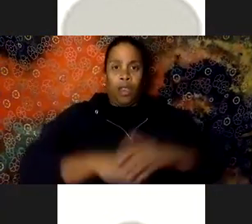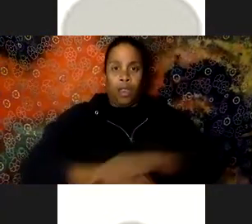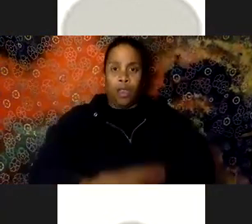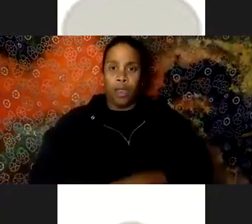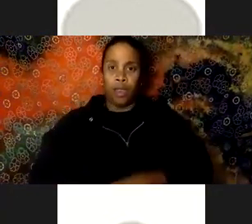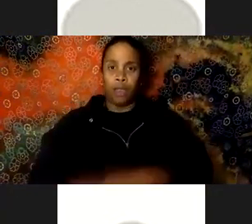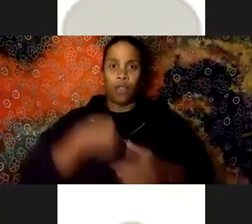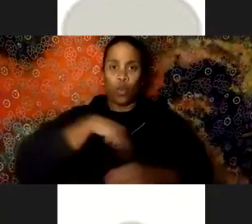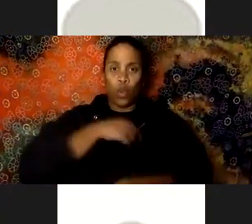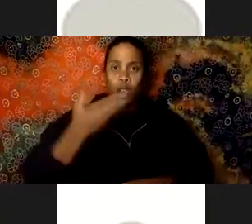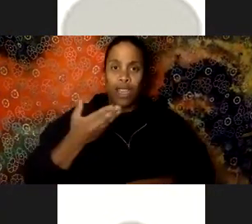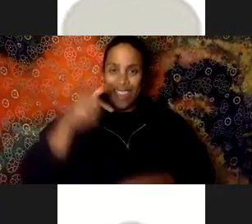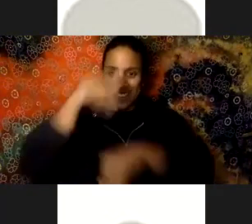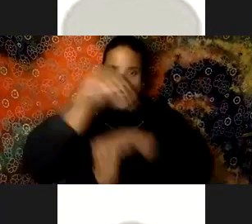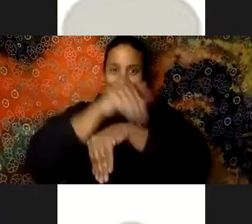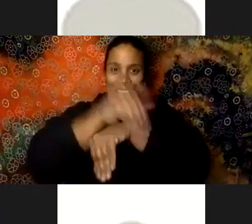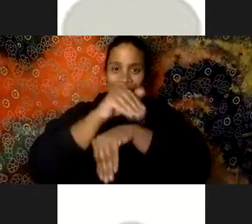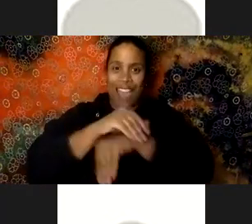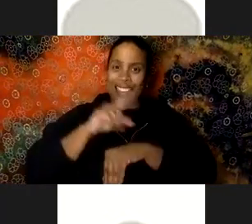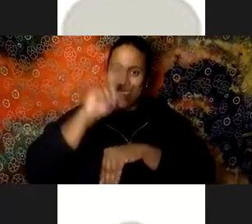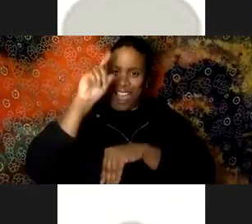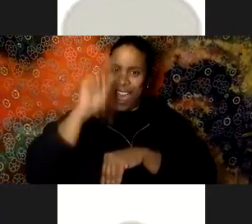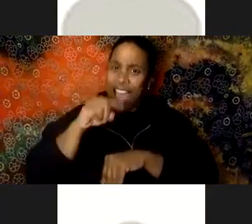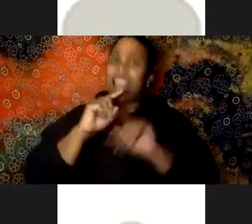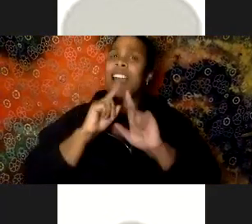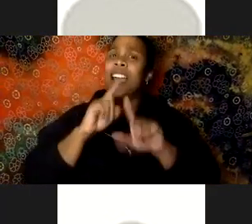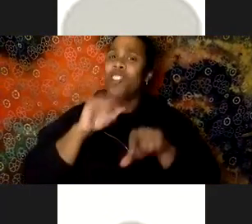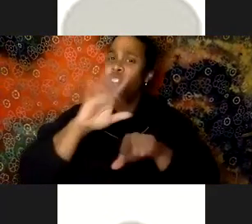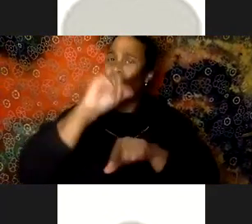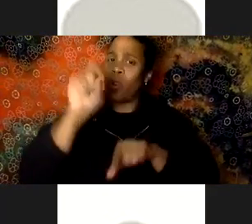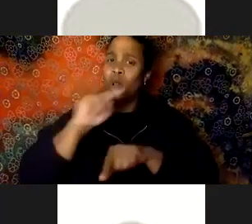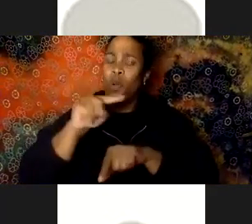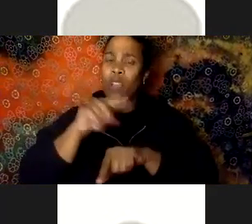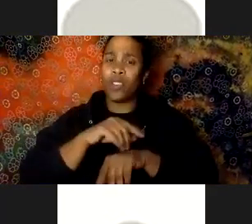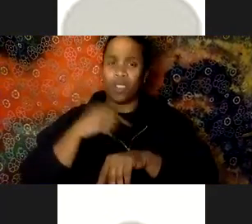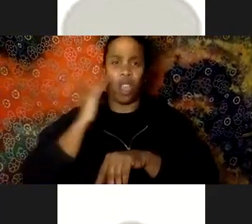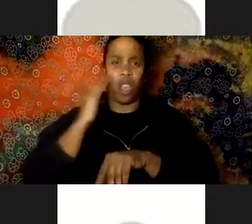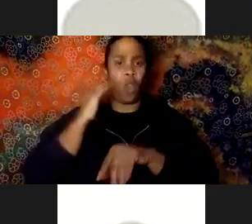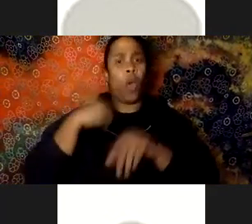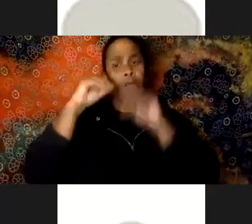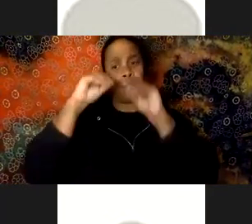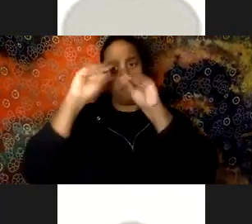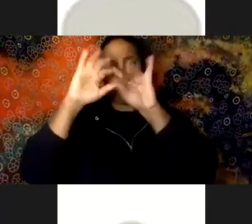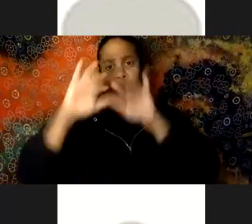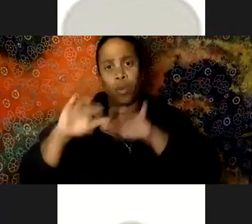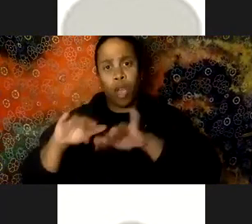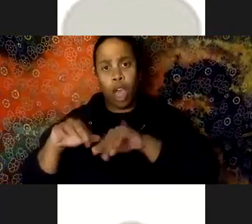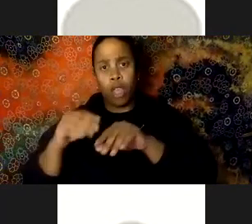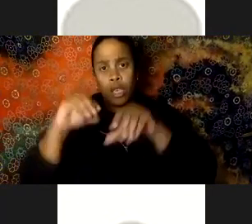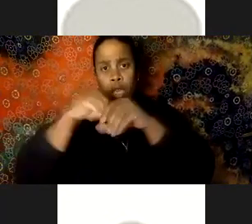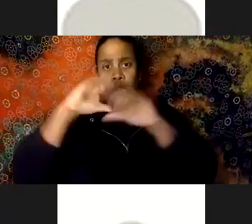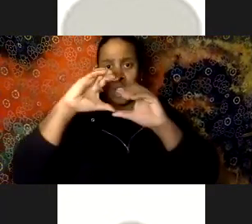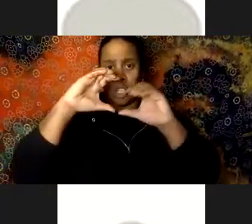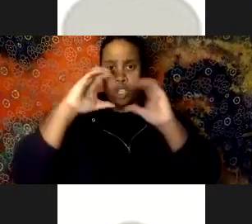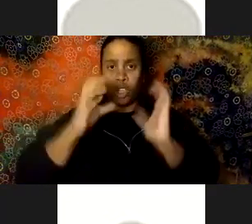are here tonight to answer your questions. I know I posted a little bit in the chat about how this works. Maybe some of you are here for the first time. And a